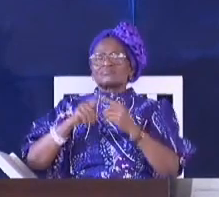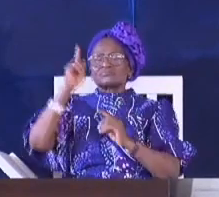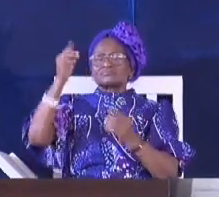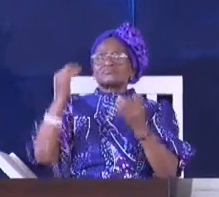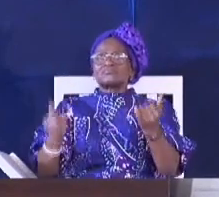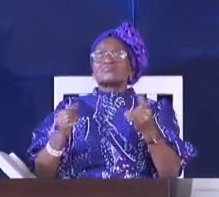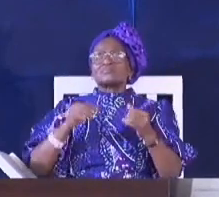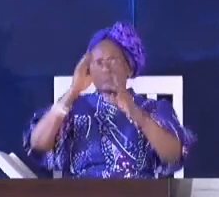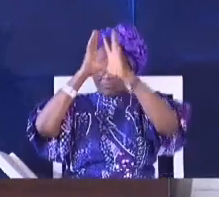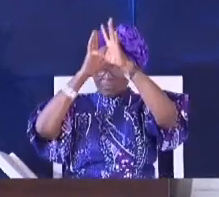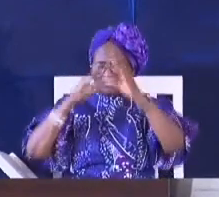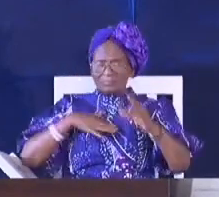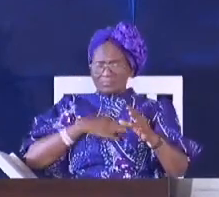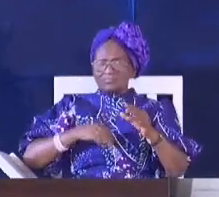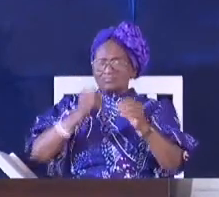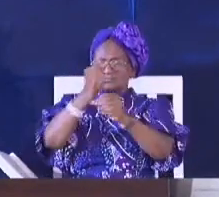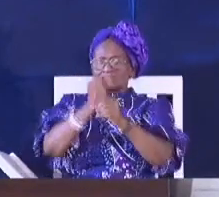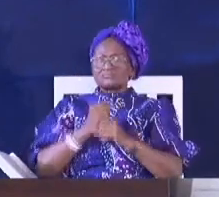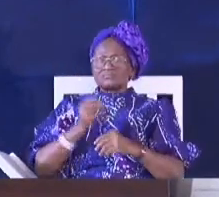please receive them.